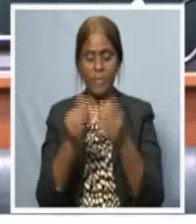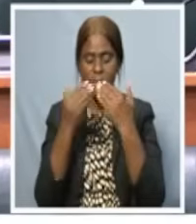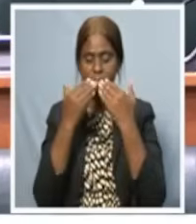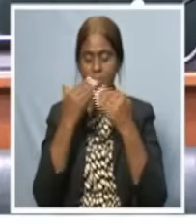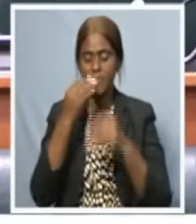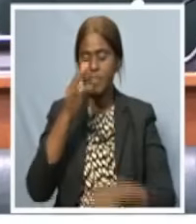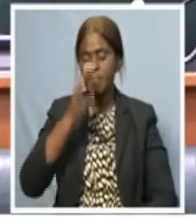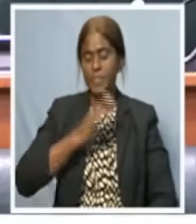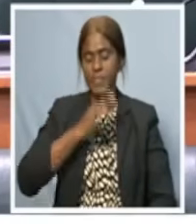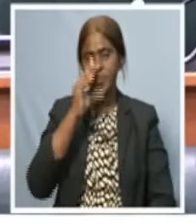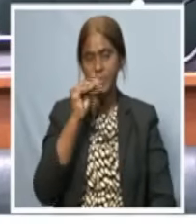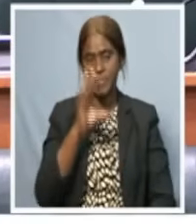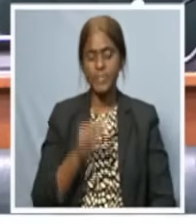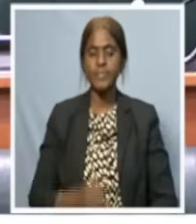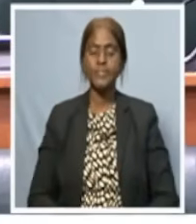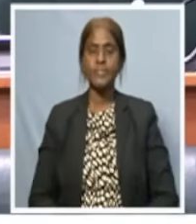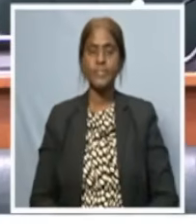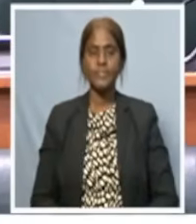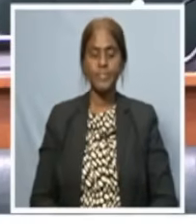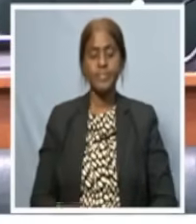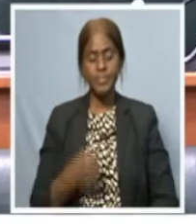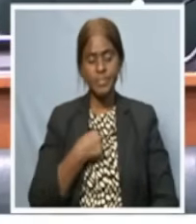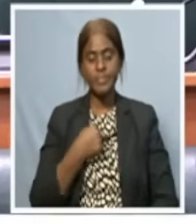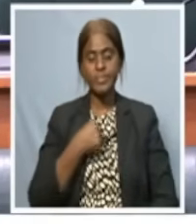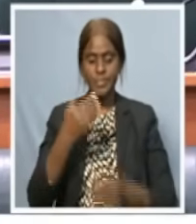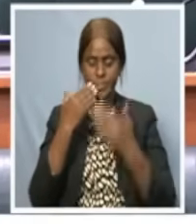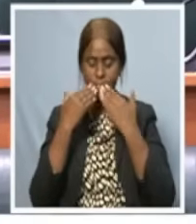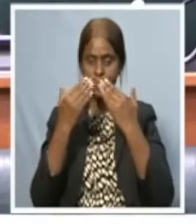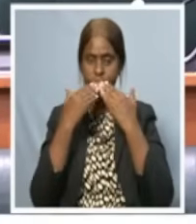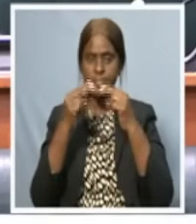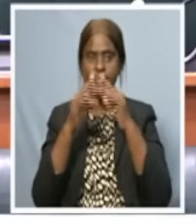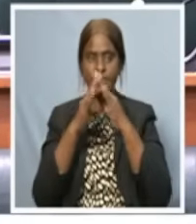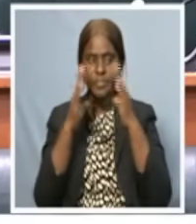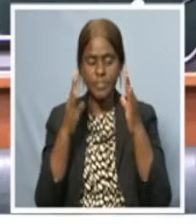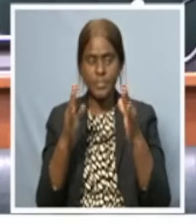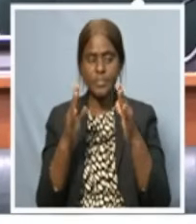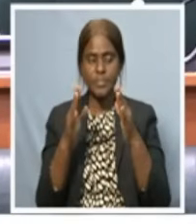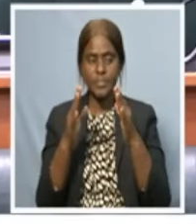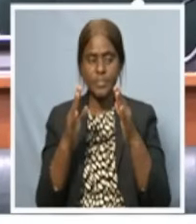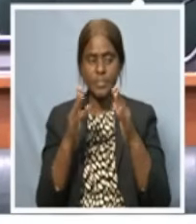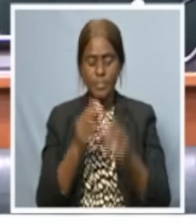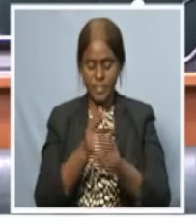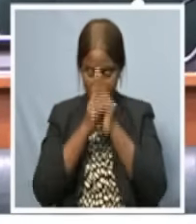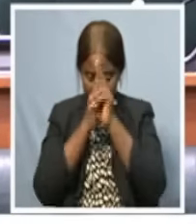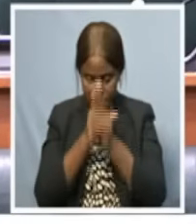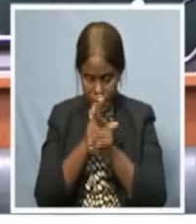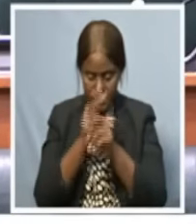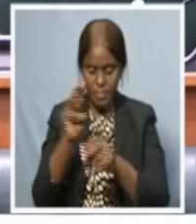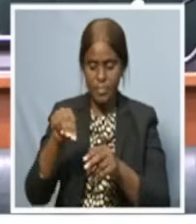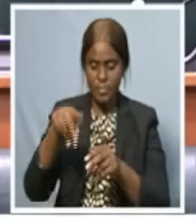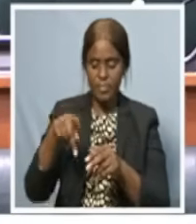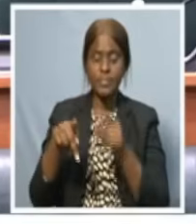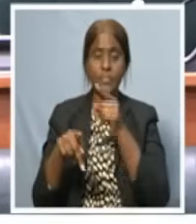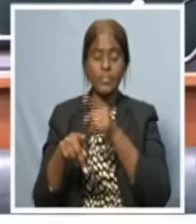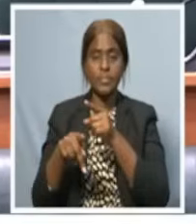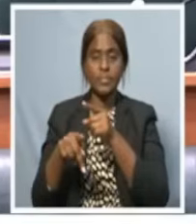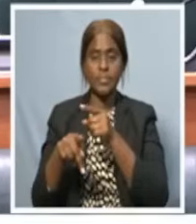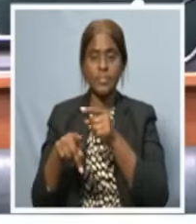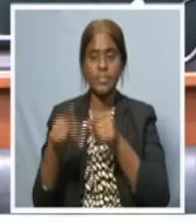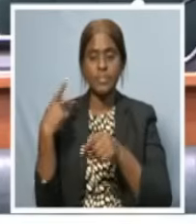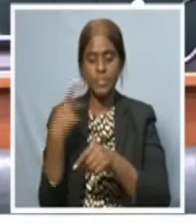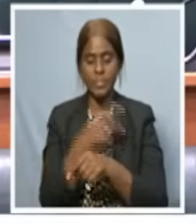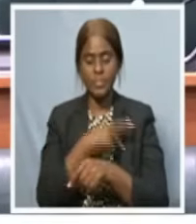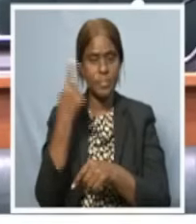Thank you, Madam Speaker. I would like to thank the Honorable Member